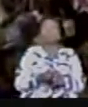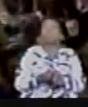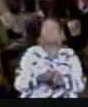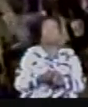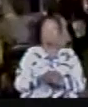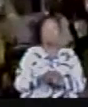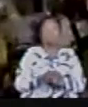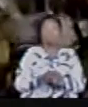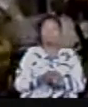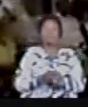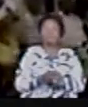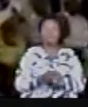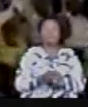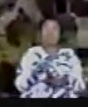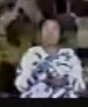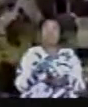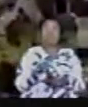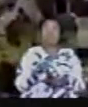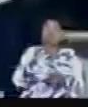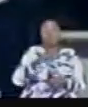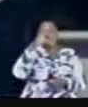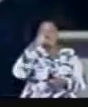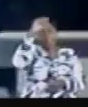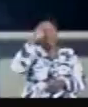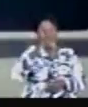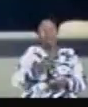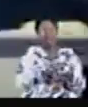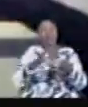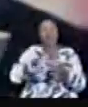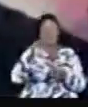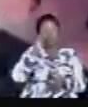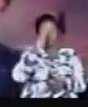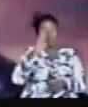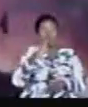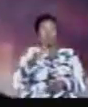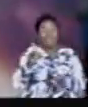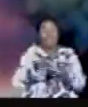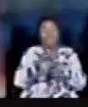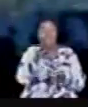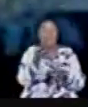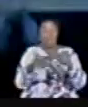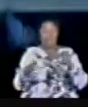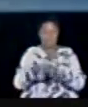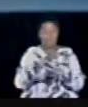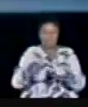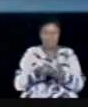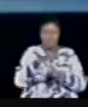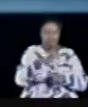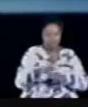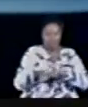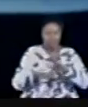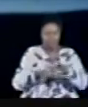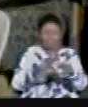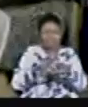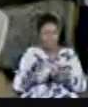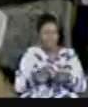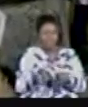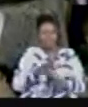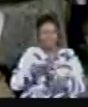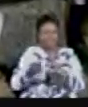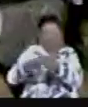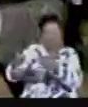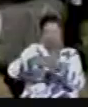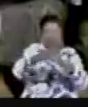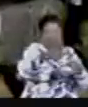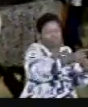Holy Ghost man, Holy Ghost woman, as you are coming like this, they'll be clearing out of the way for